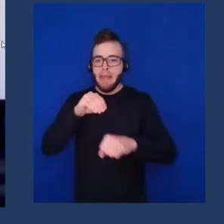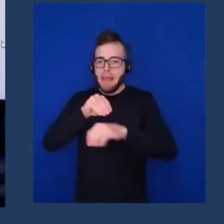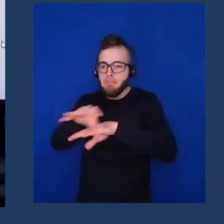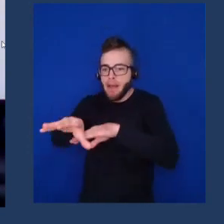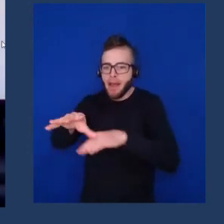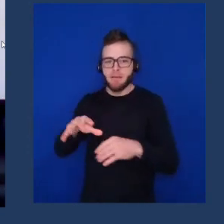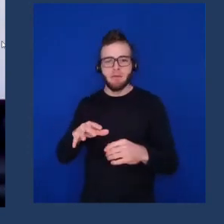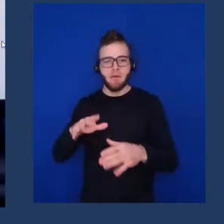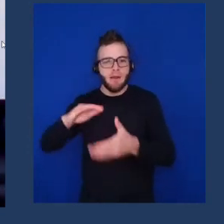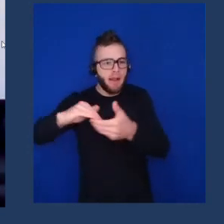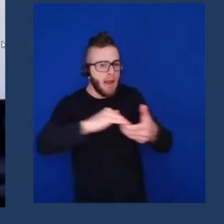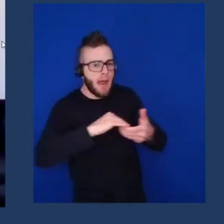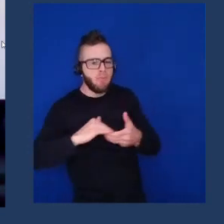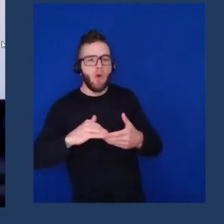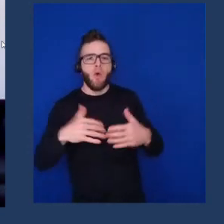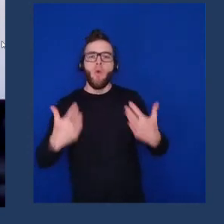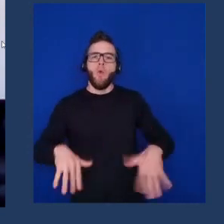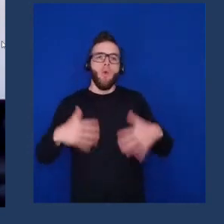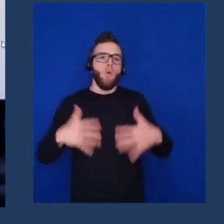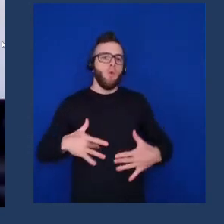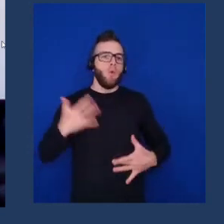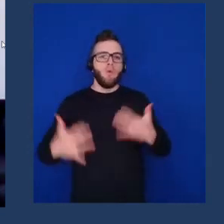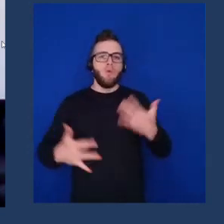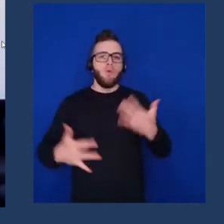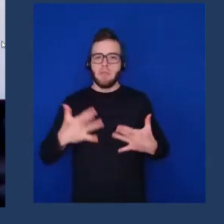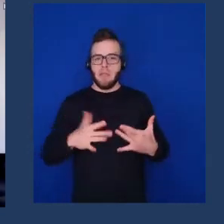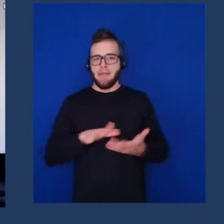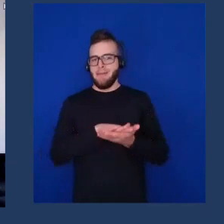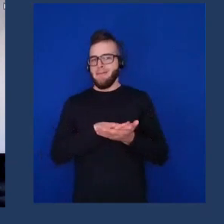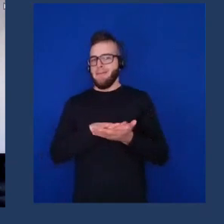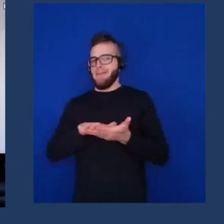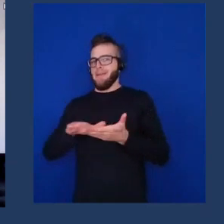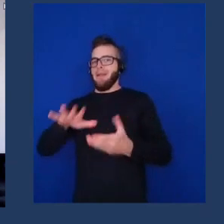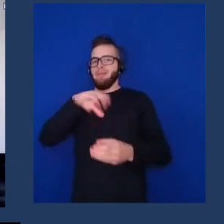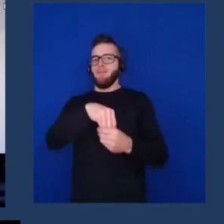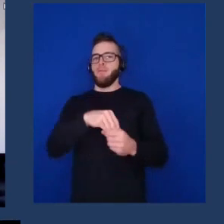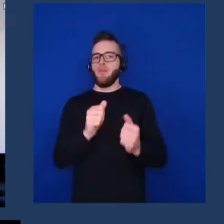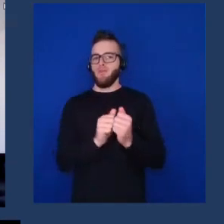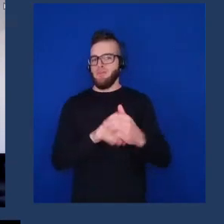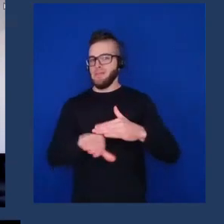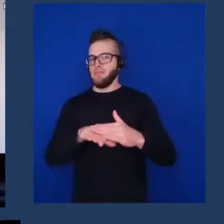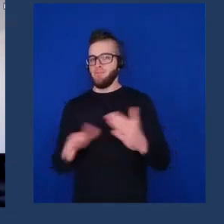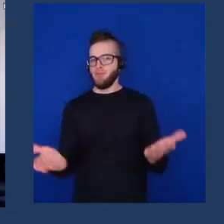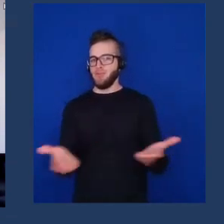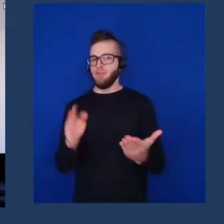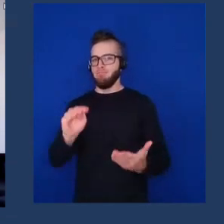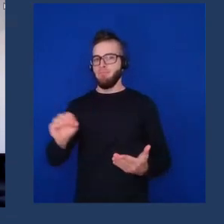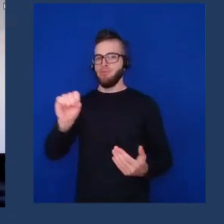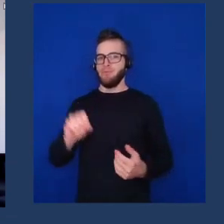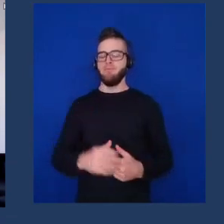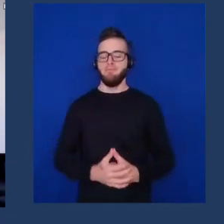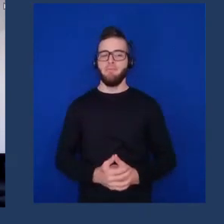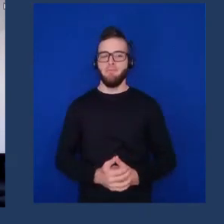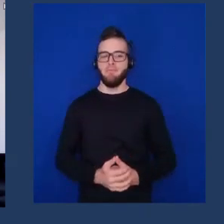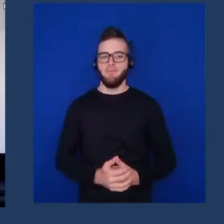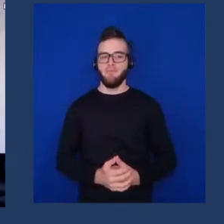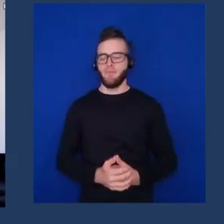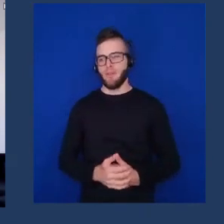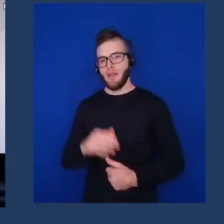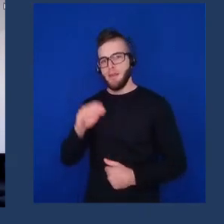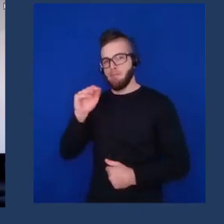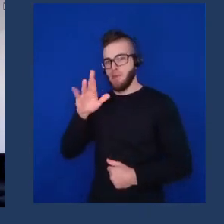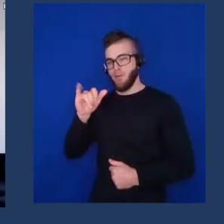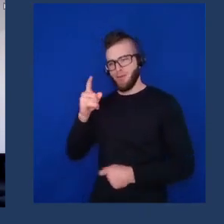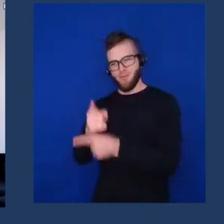it's a really exciting time to be working on accessibility here. Absolutely, and in that same hackathon in 2015 for Seeing AI, that's